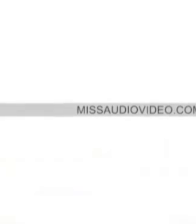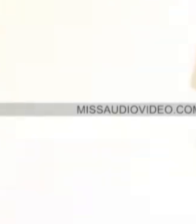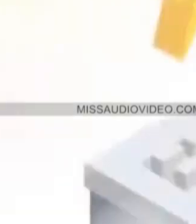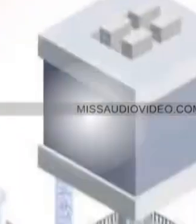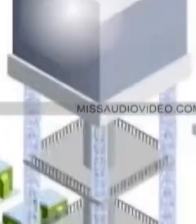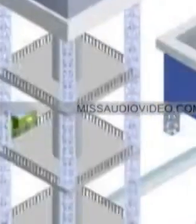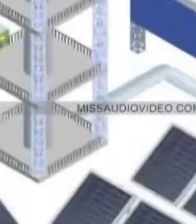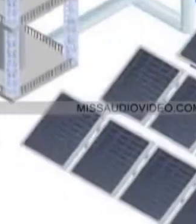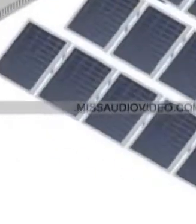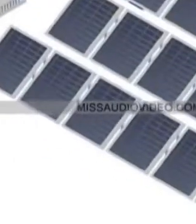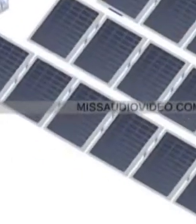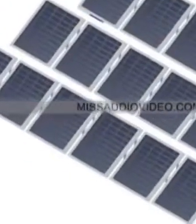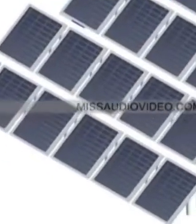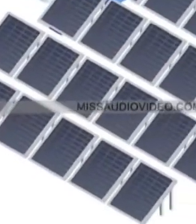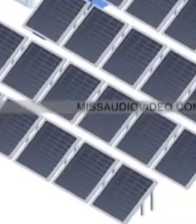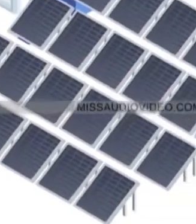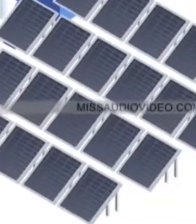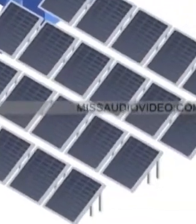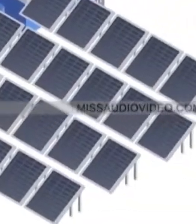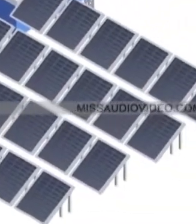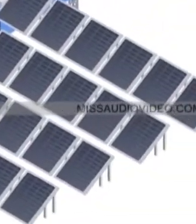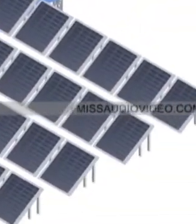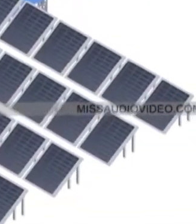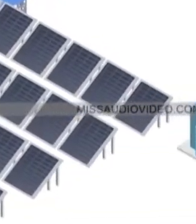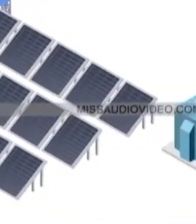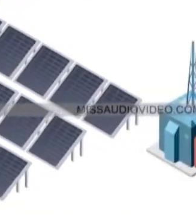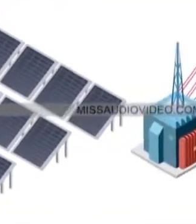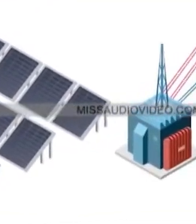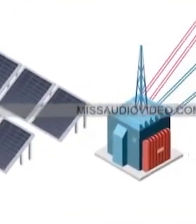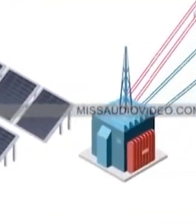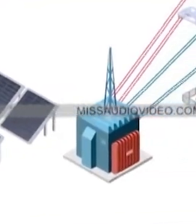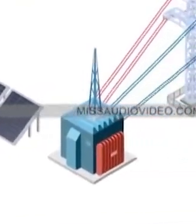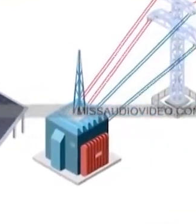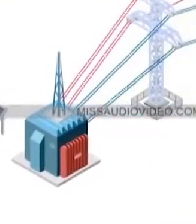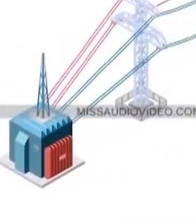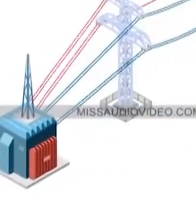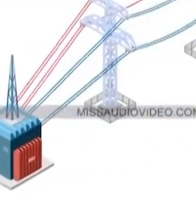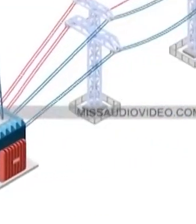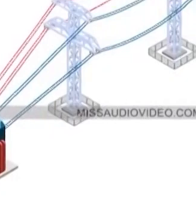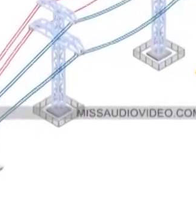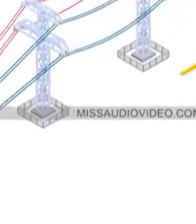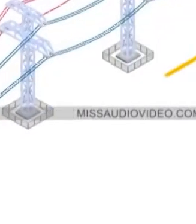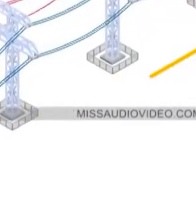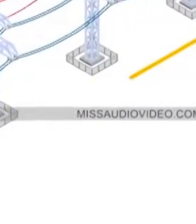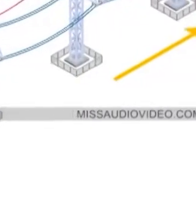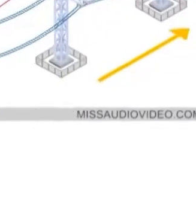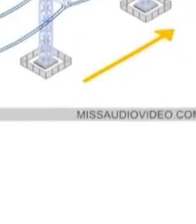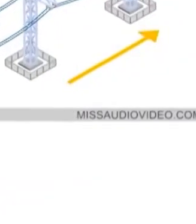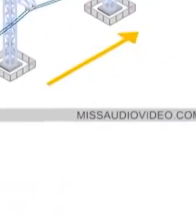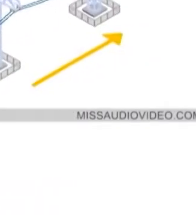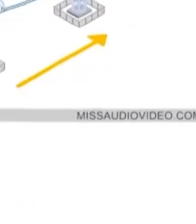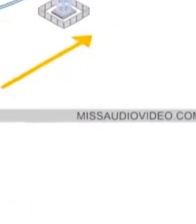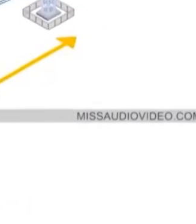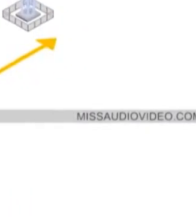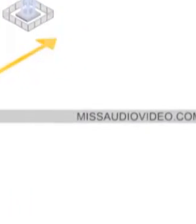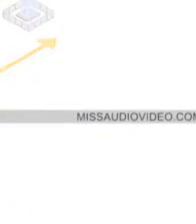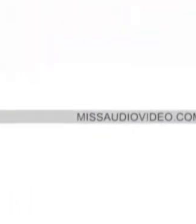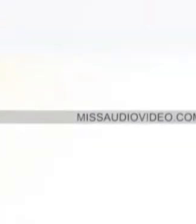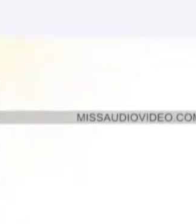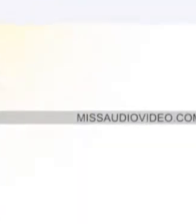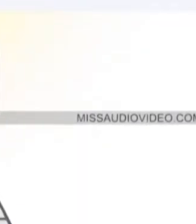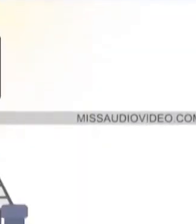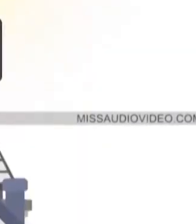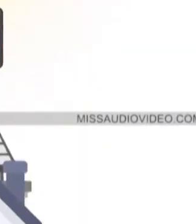The system's inverter then converts this DC electricity into the same electrical current that comes from your traditional utility lines.